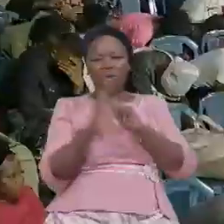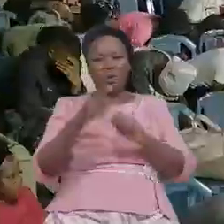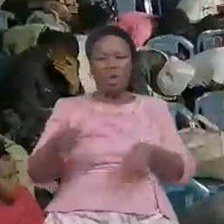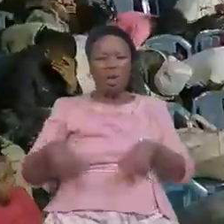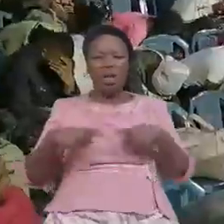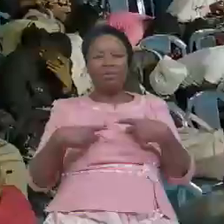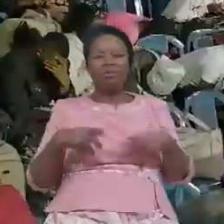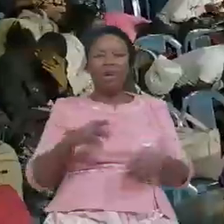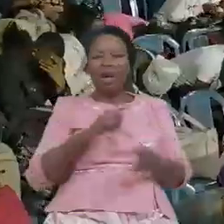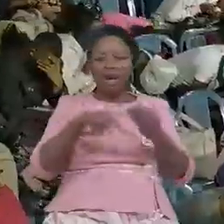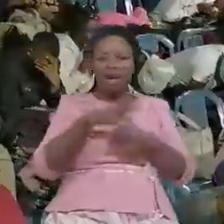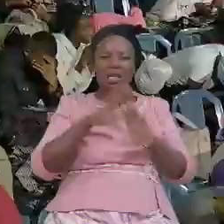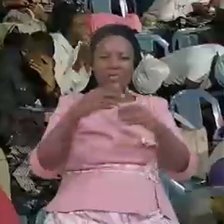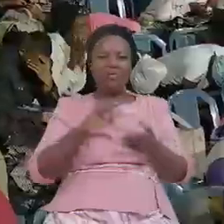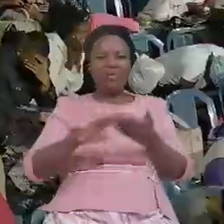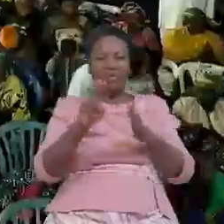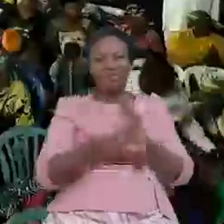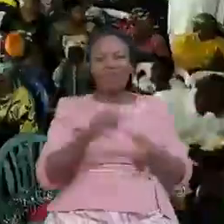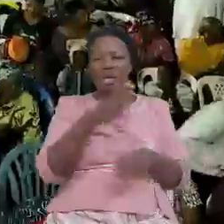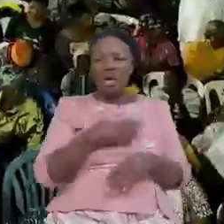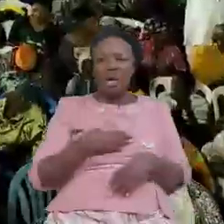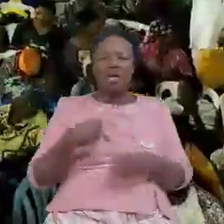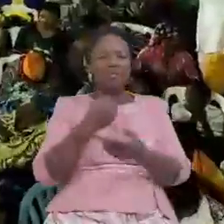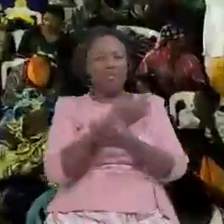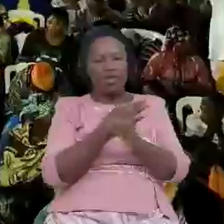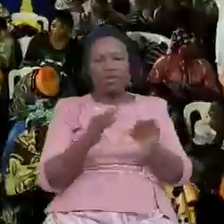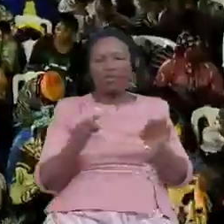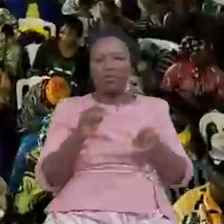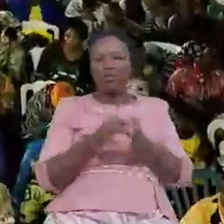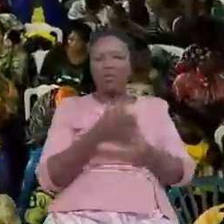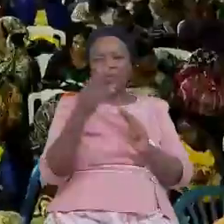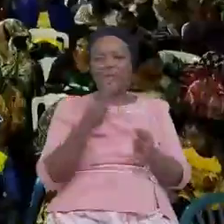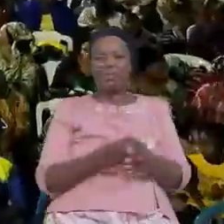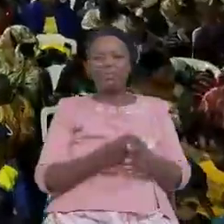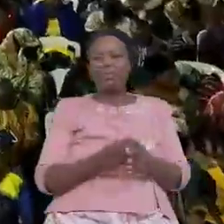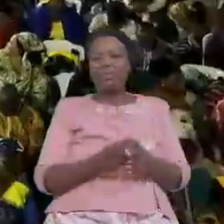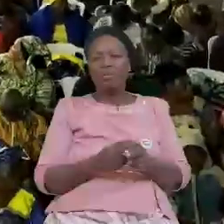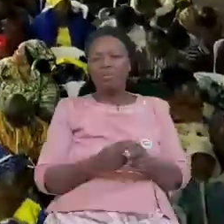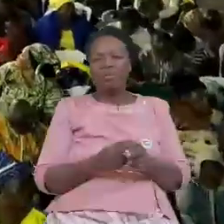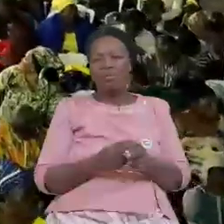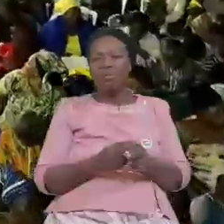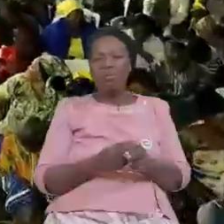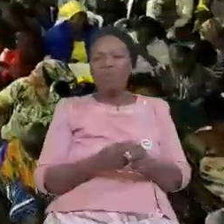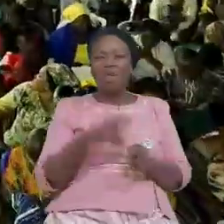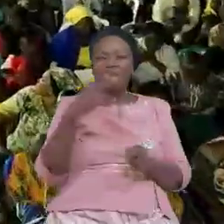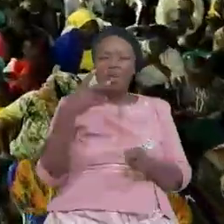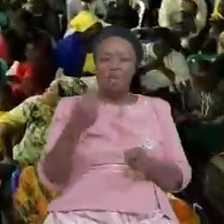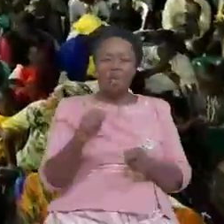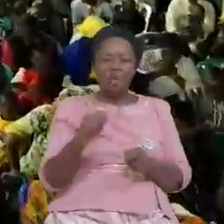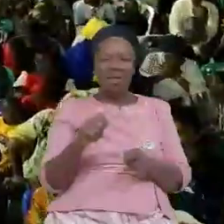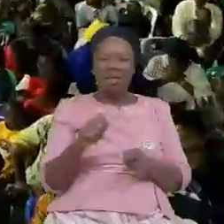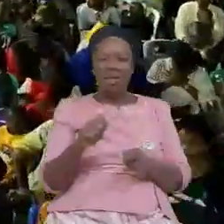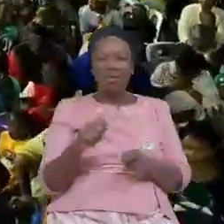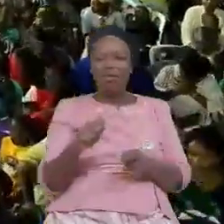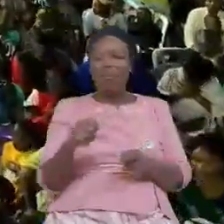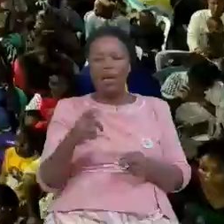you forgiveness and freedom. The law of the Spirit of life